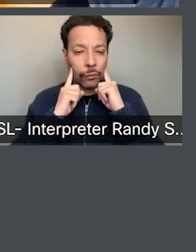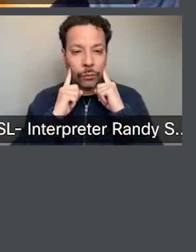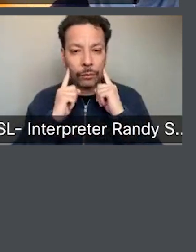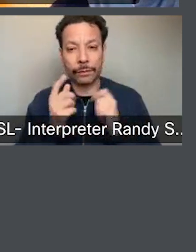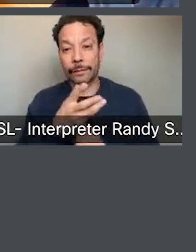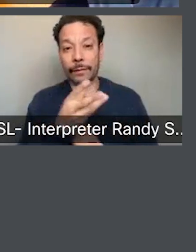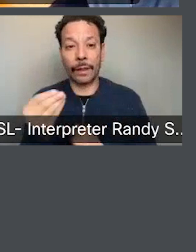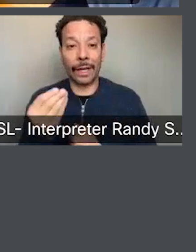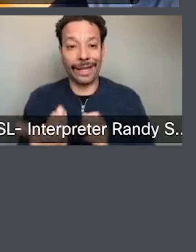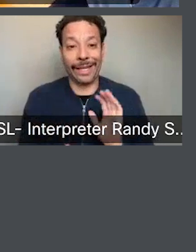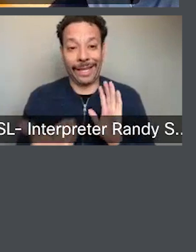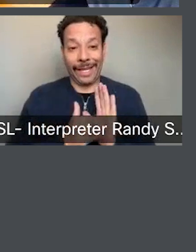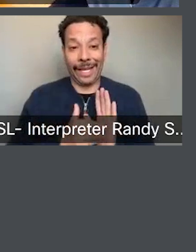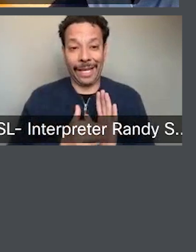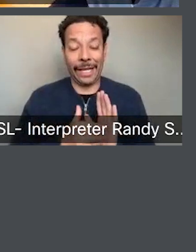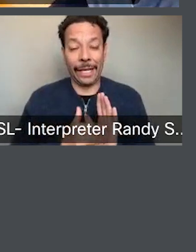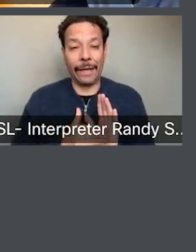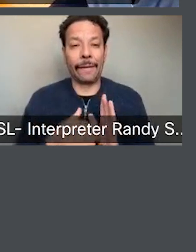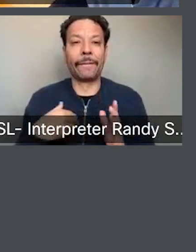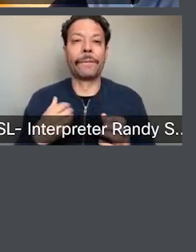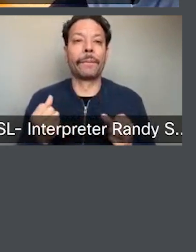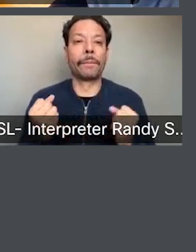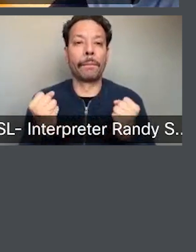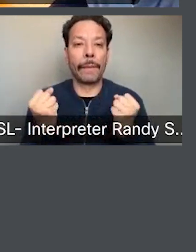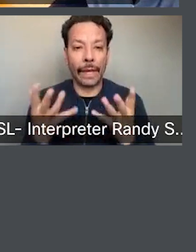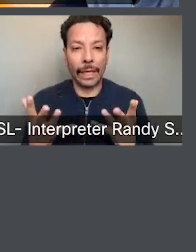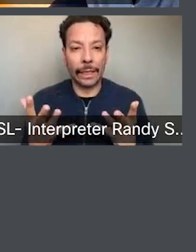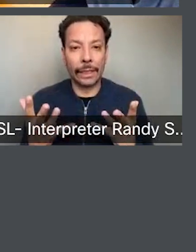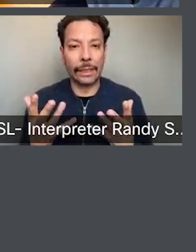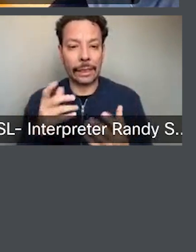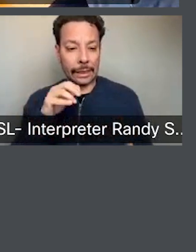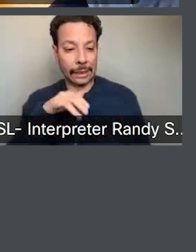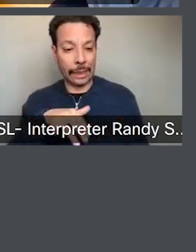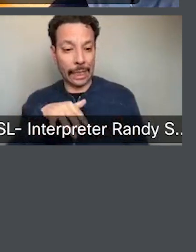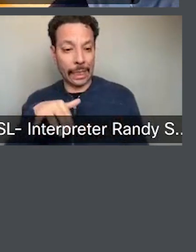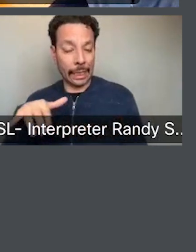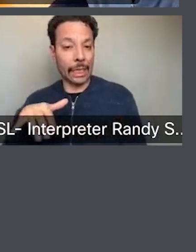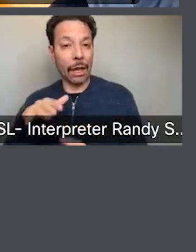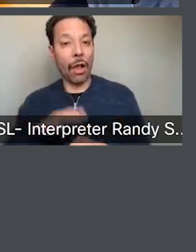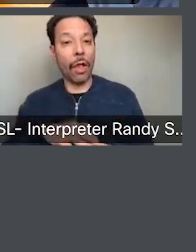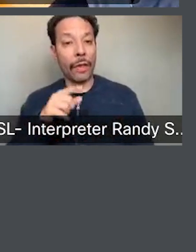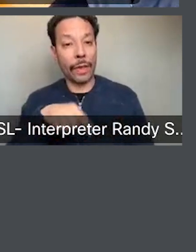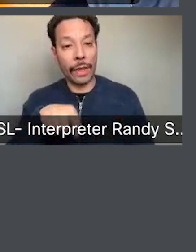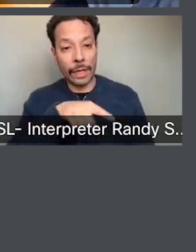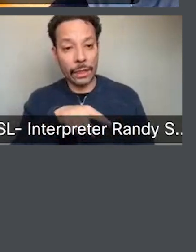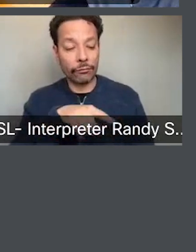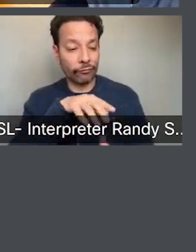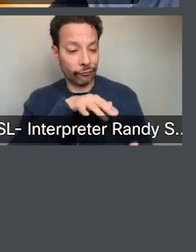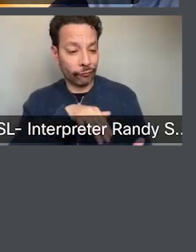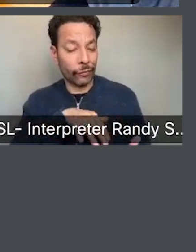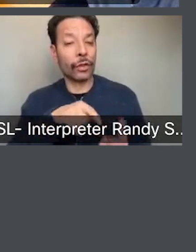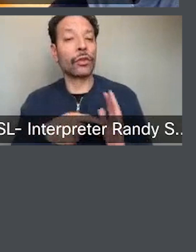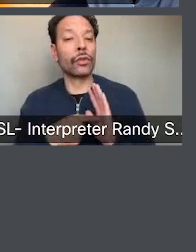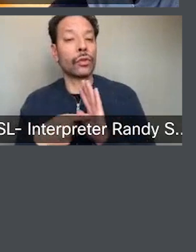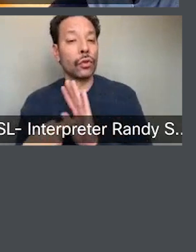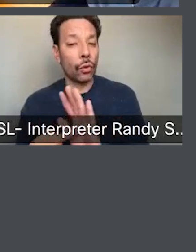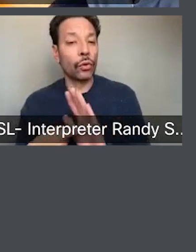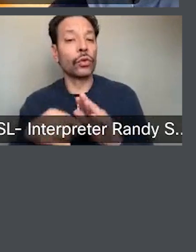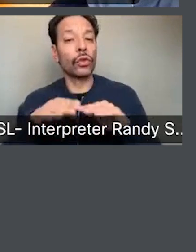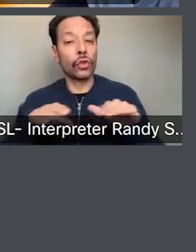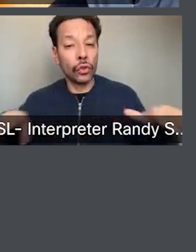And again, there have been many studies that have come out that have also demonstrated that